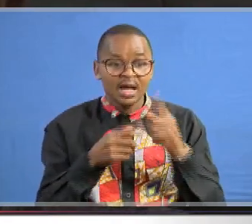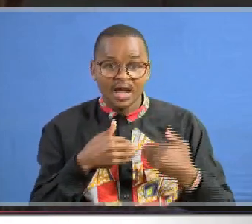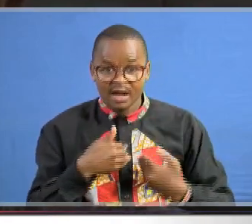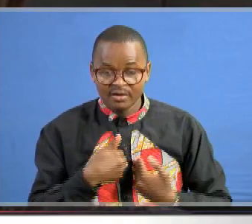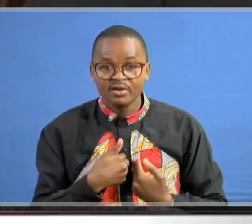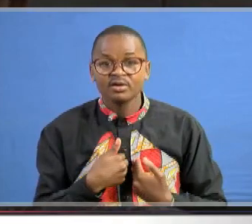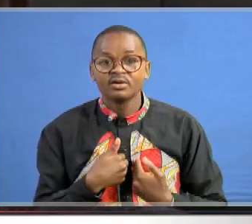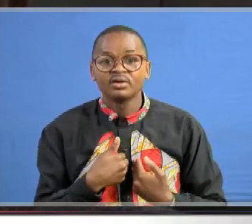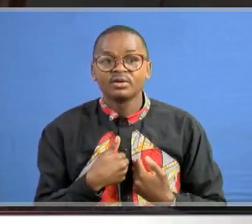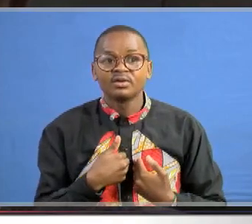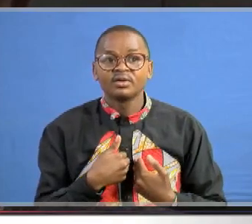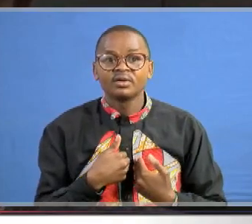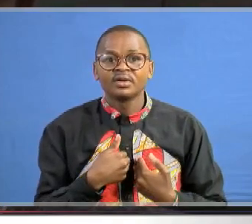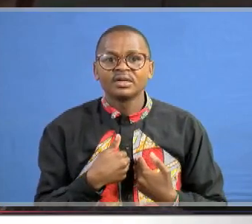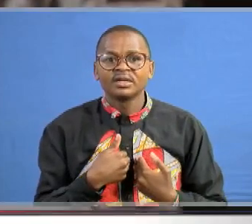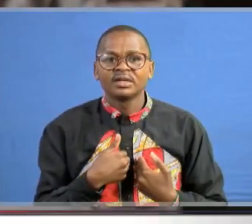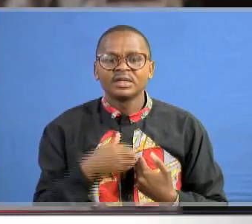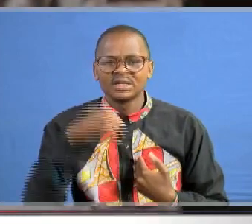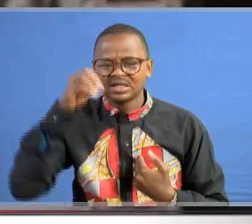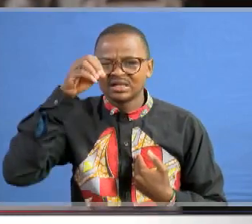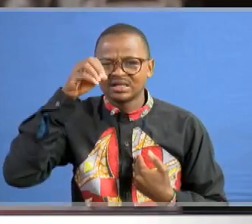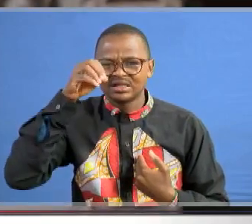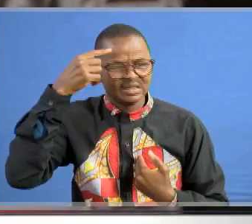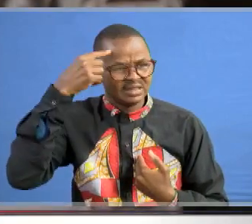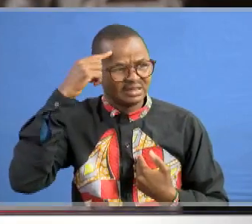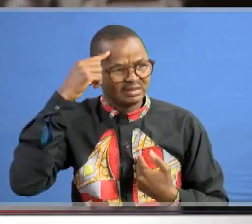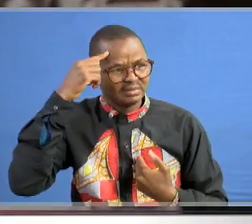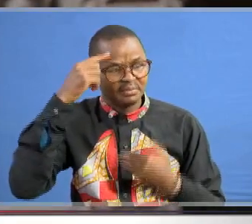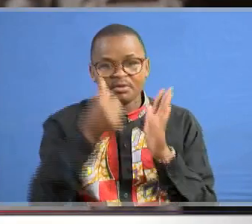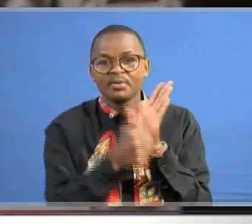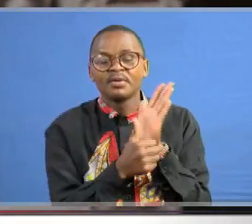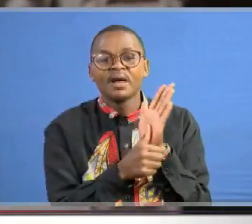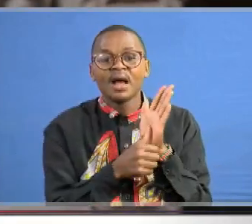having experiencing headaches. I'm a surviving